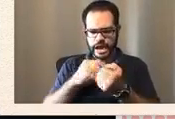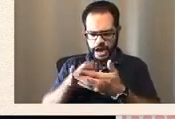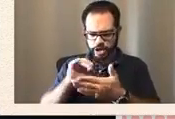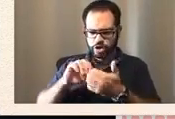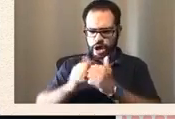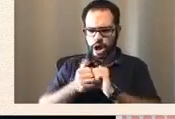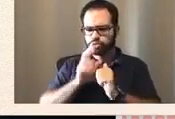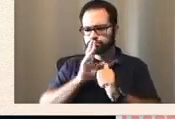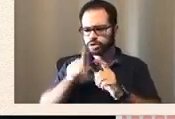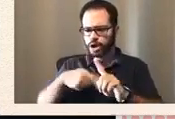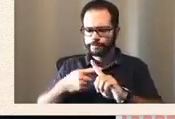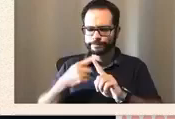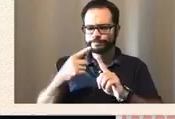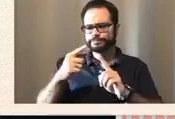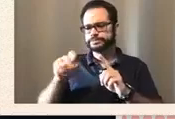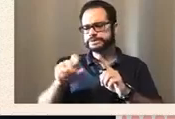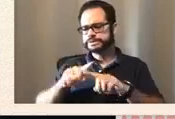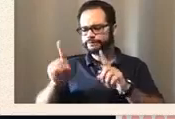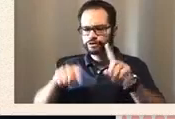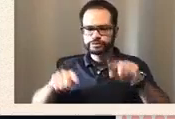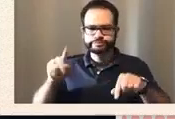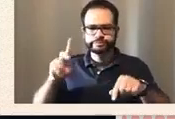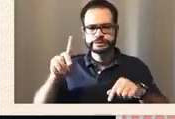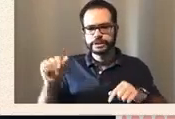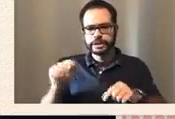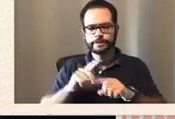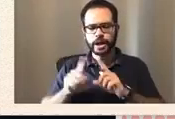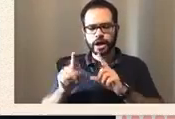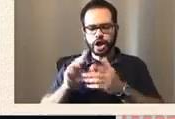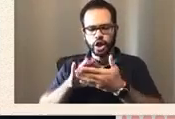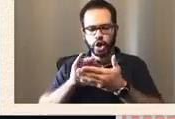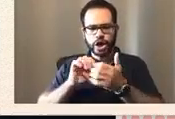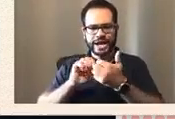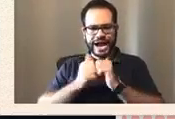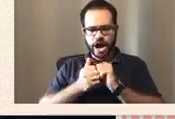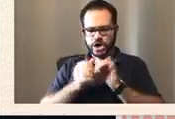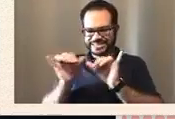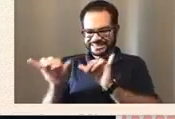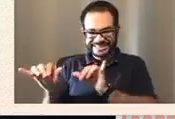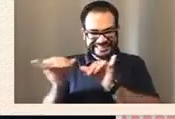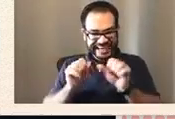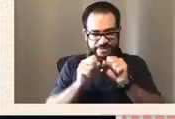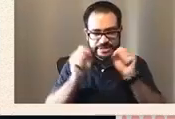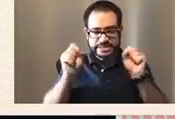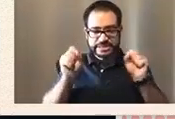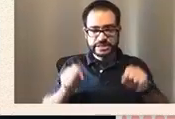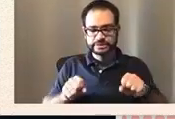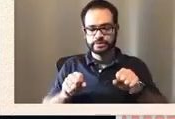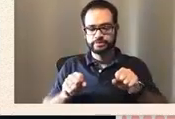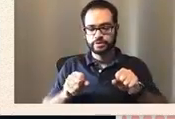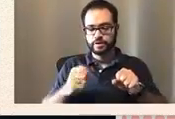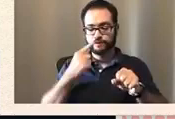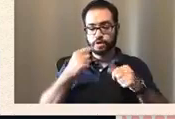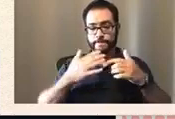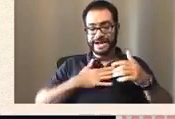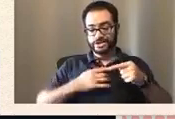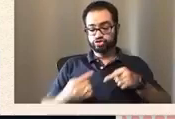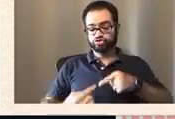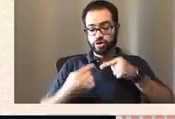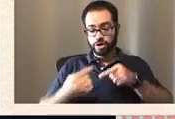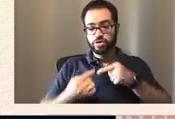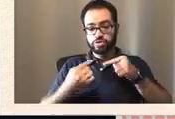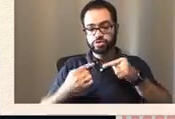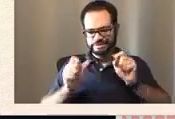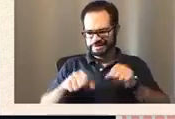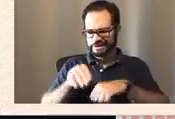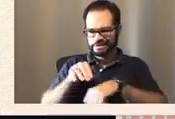disabilities, learn how the same system that's caused me struggles, the person with autism, can cause struggles for people with